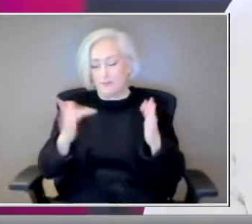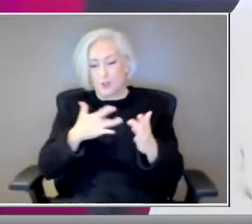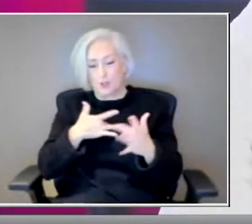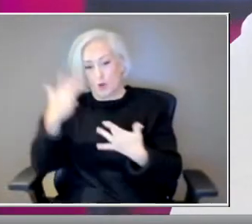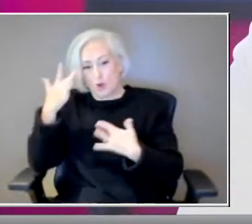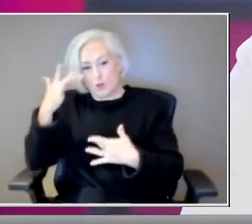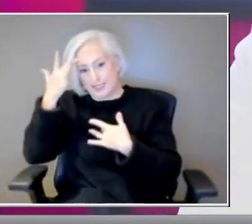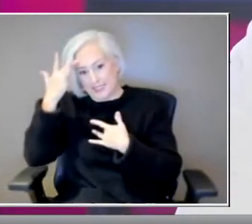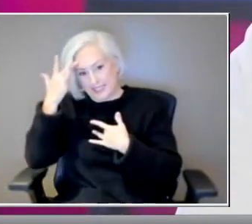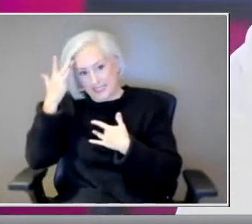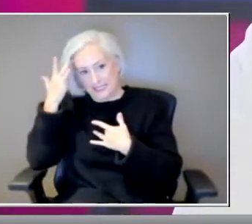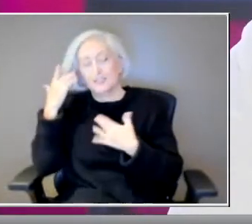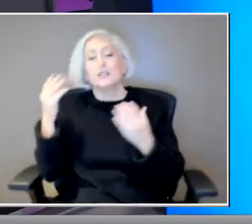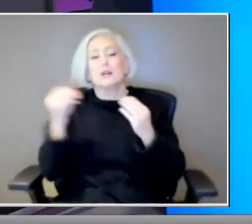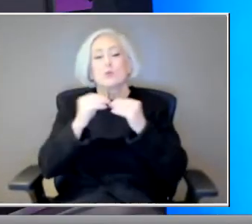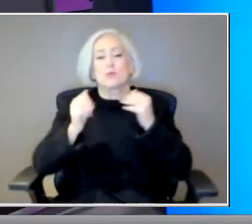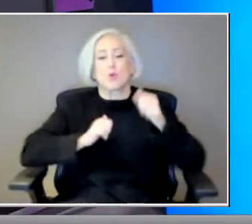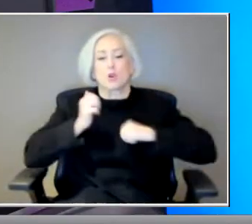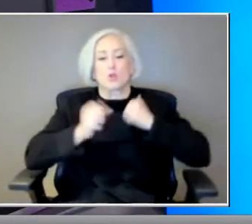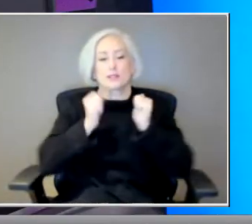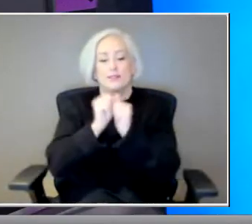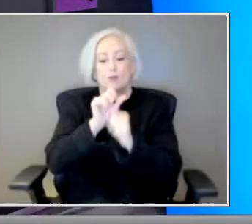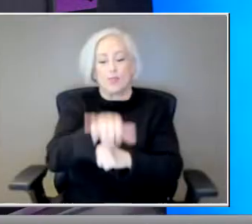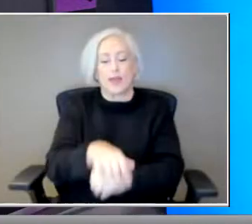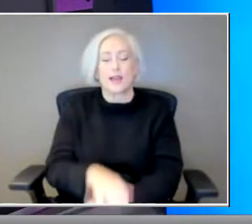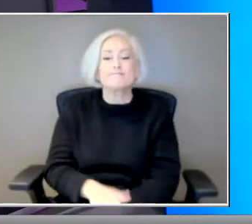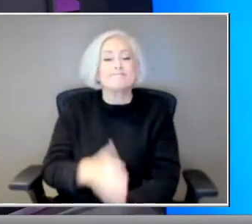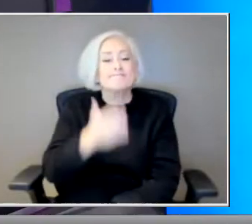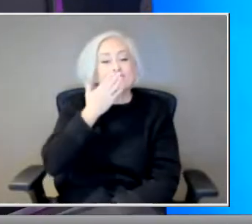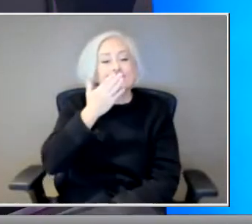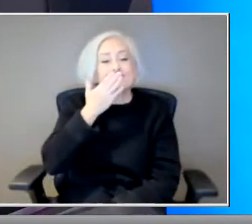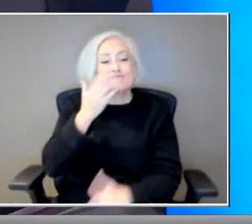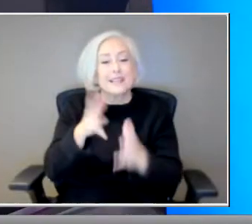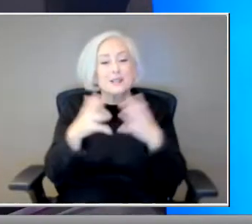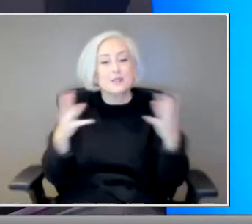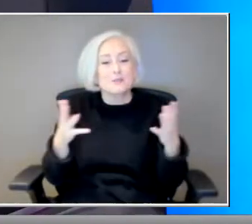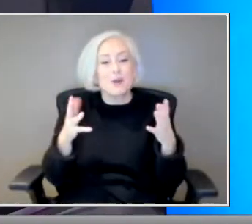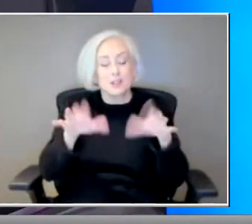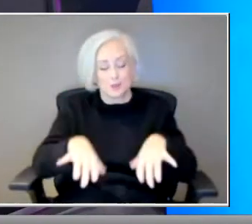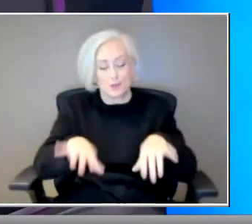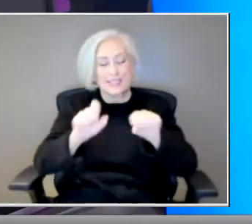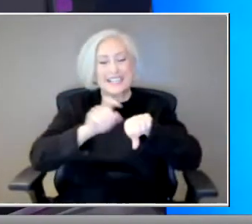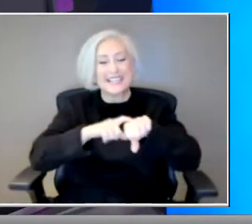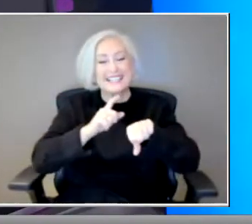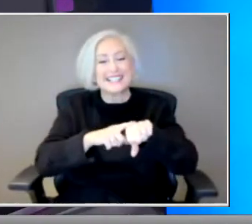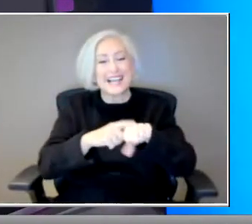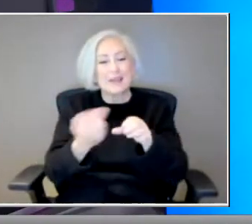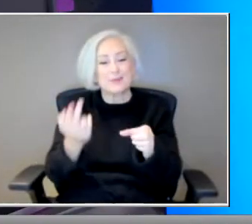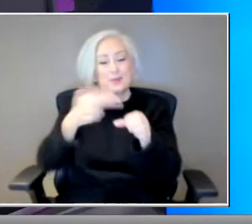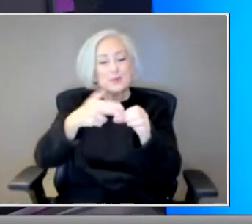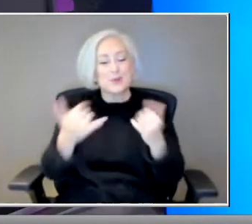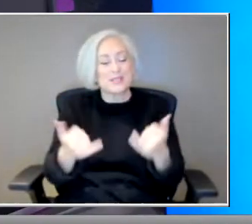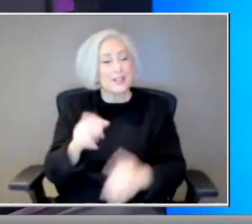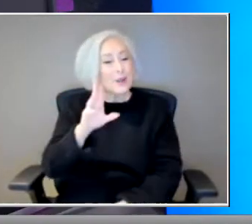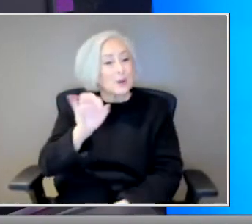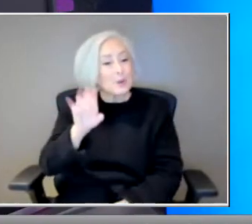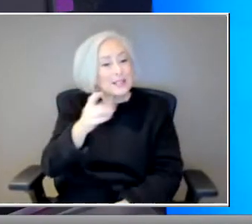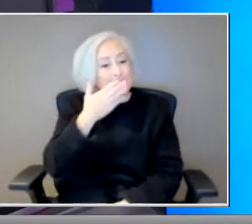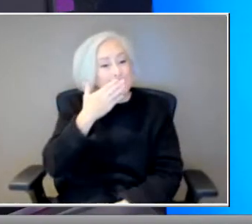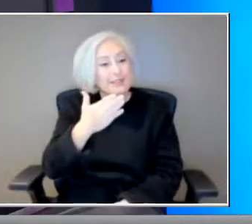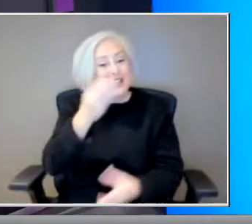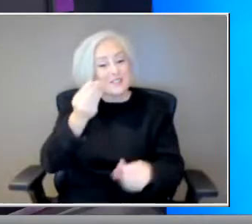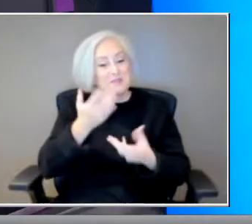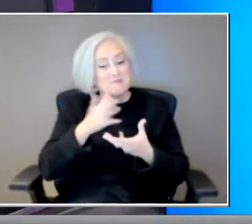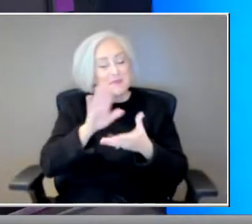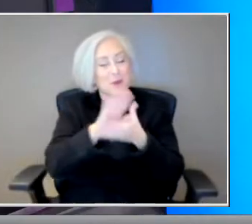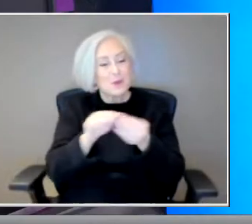more aggressive in trying to treat. Thank you so much, doctors, for taking the time to join us today. And Richard, thank you for sharing your journey. And you came here